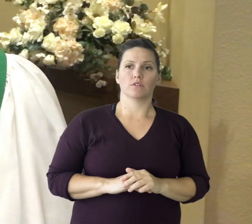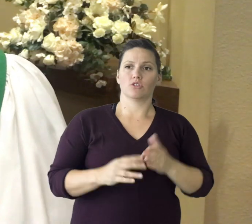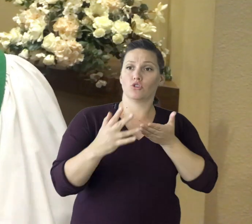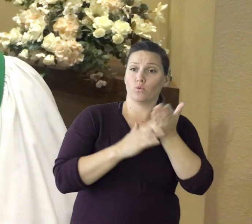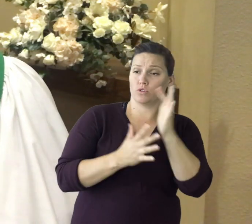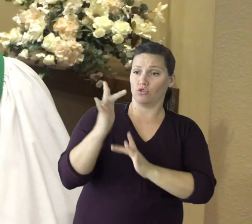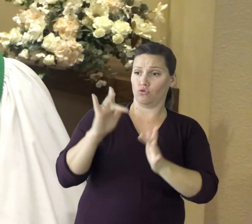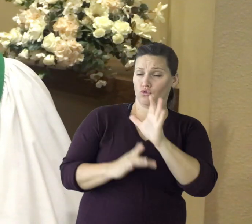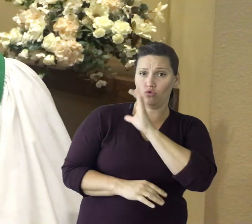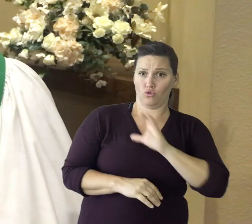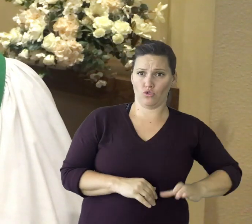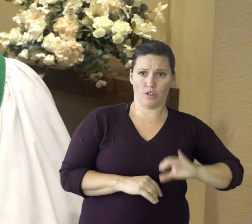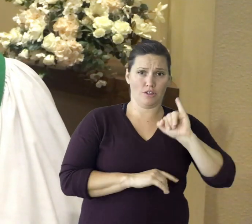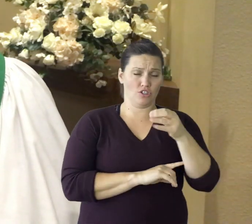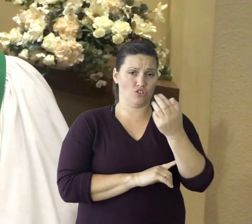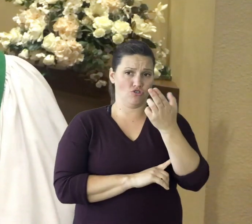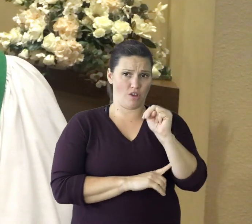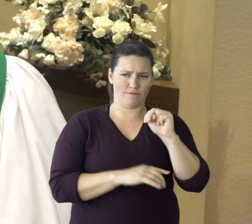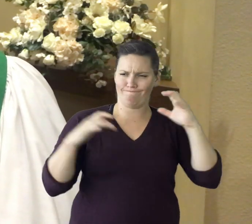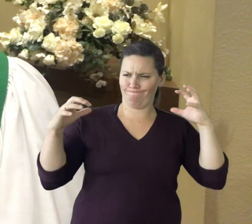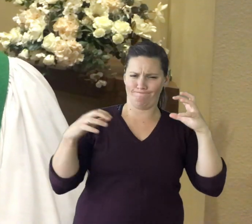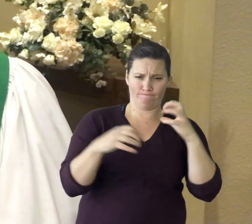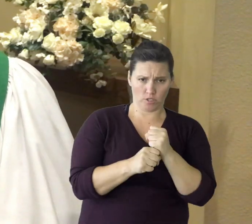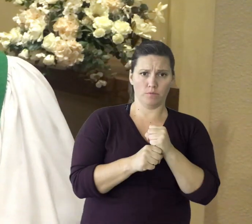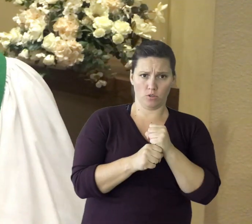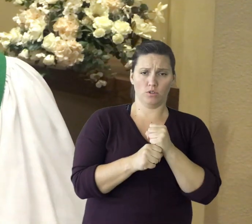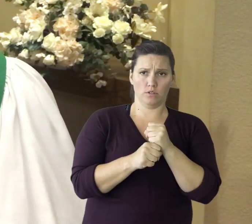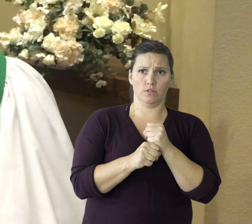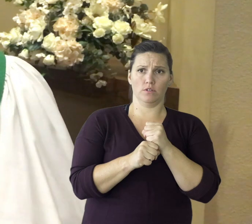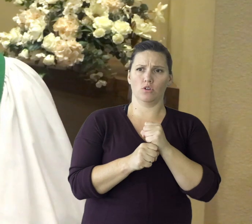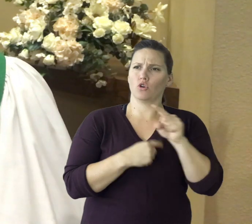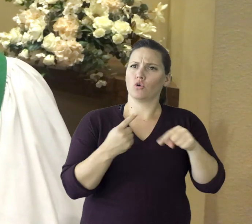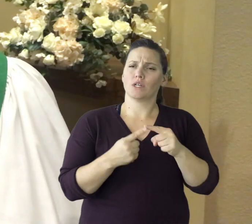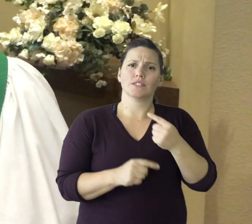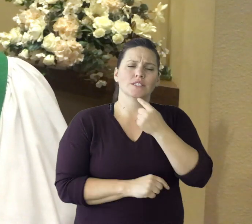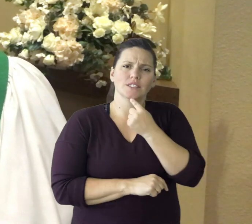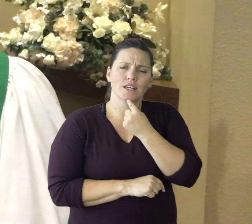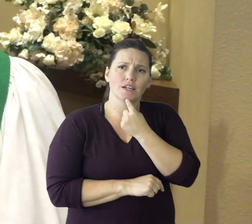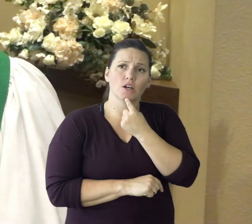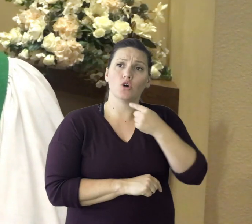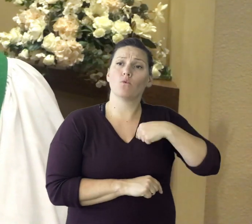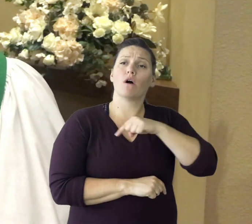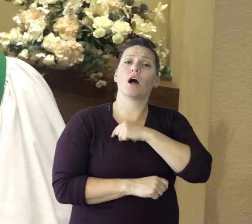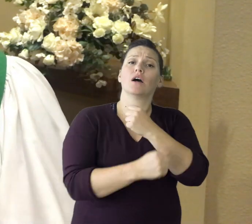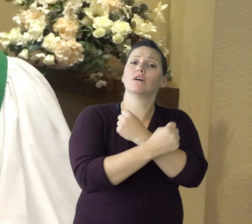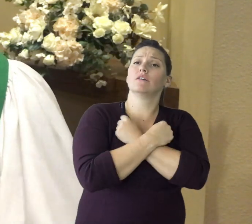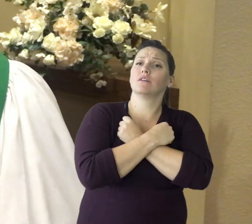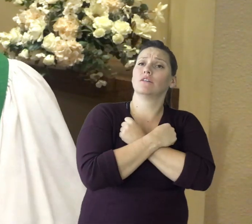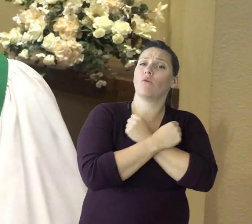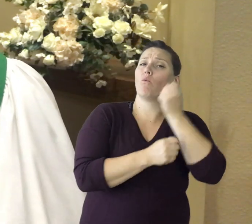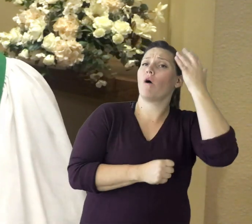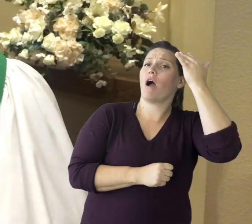his Son, Jesus Christ. John summarized it very succinctly when he said,